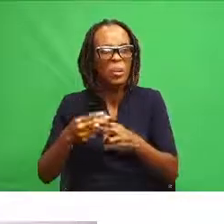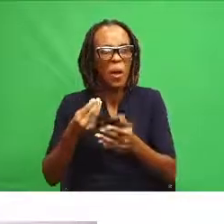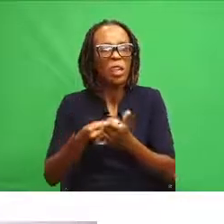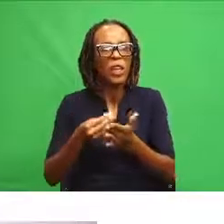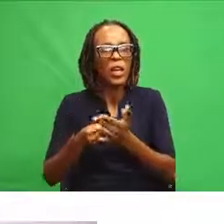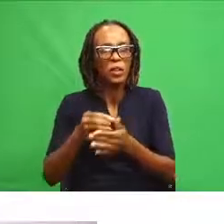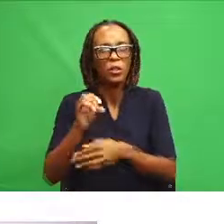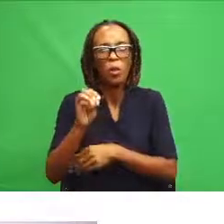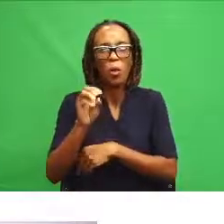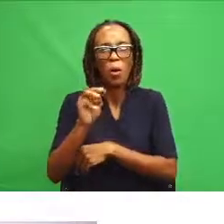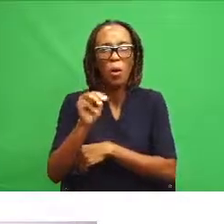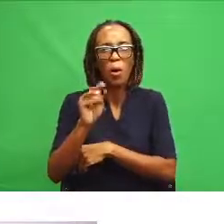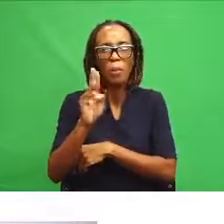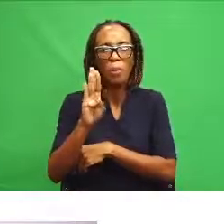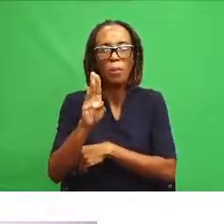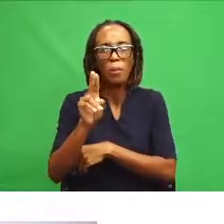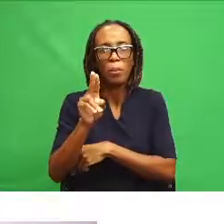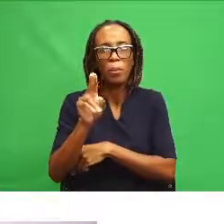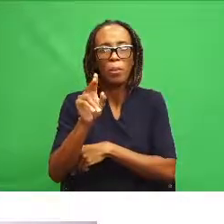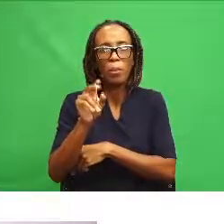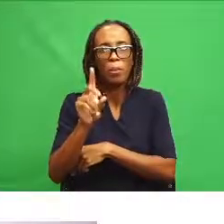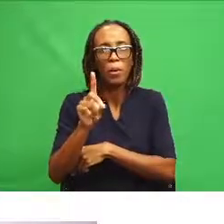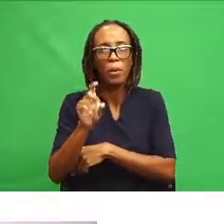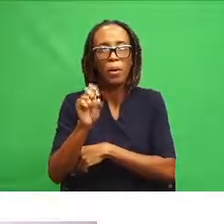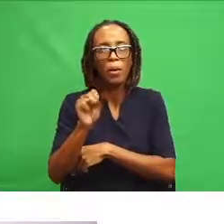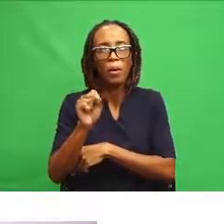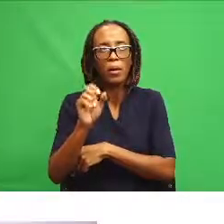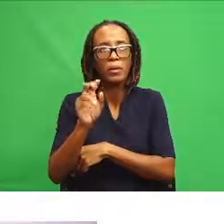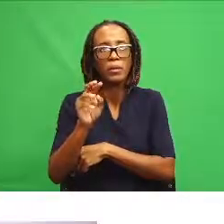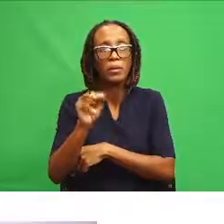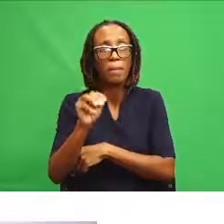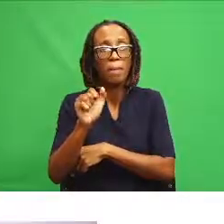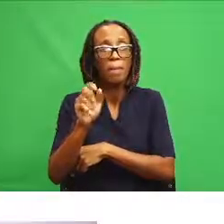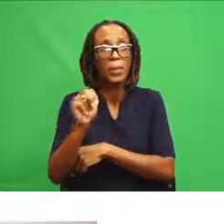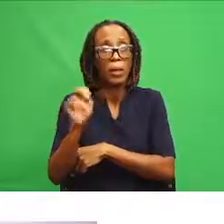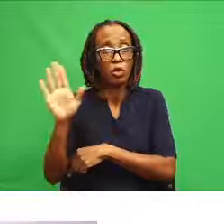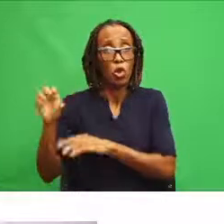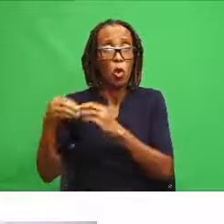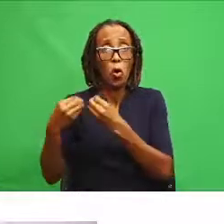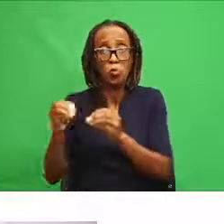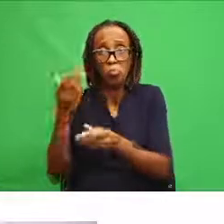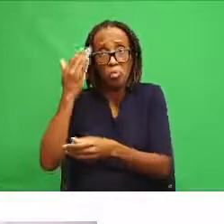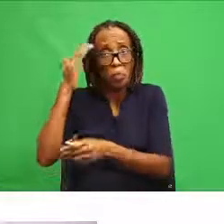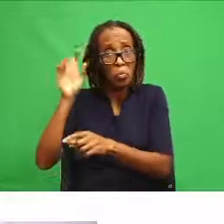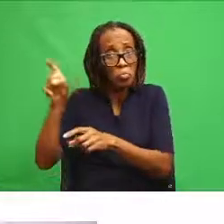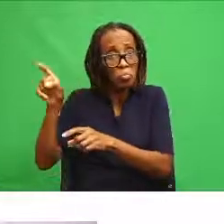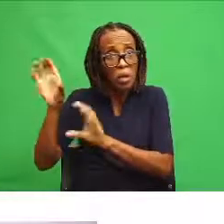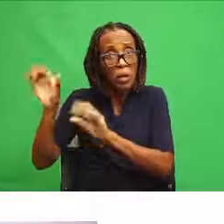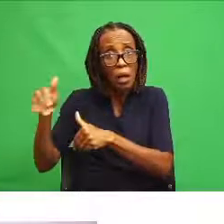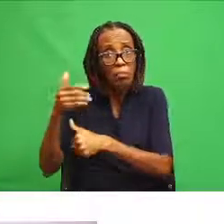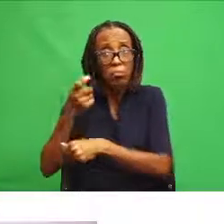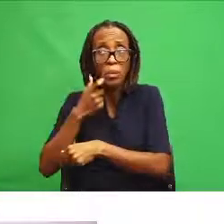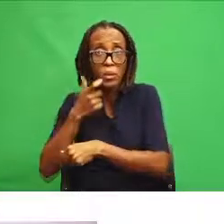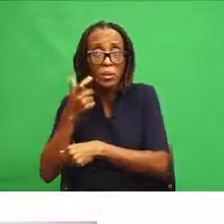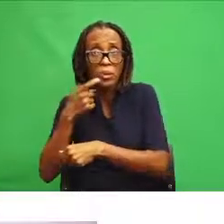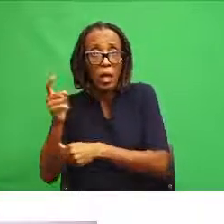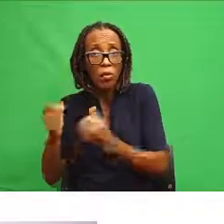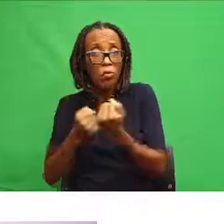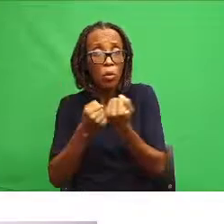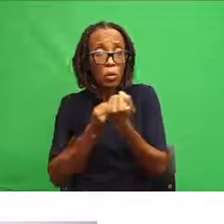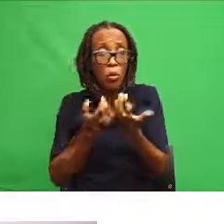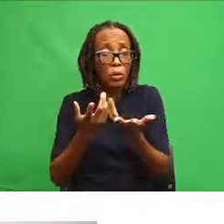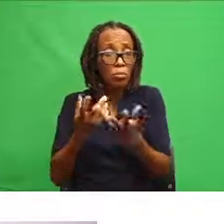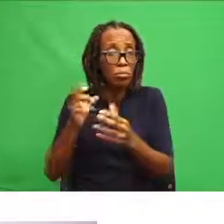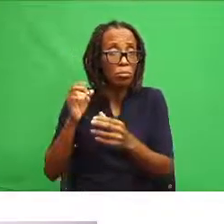not too sure if within the purview of the financial ombudsman's responsibilities, if that kind of